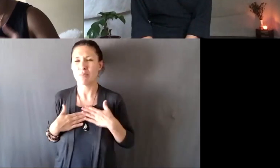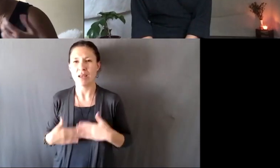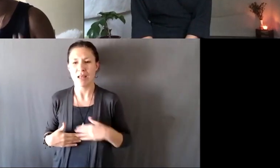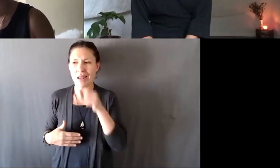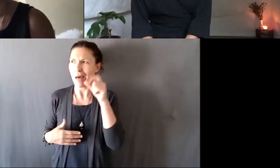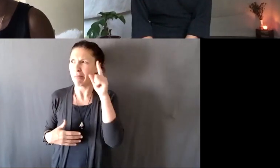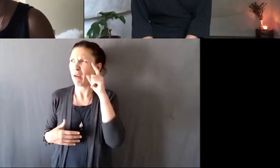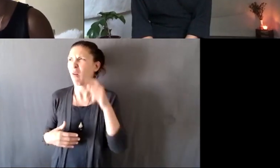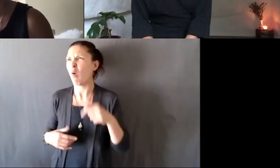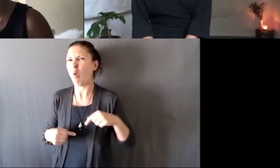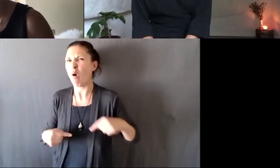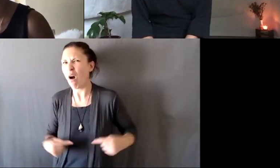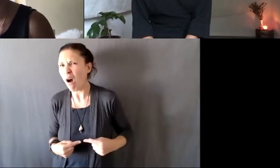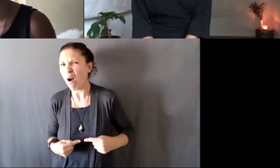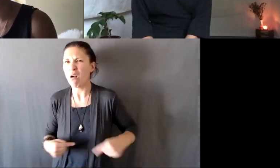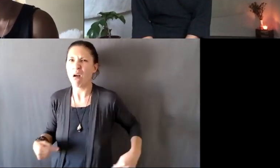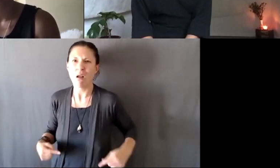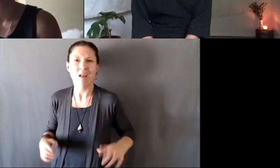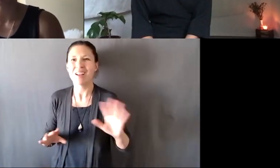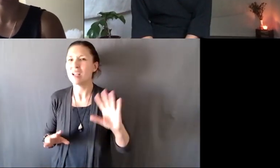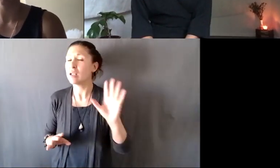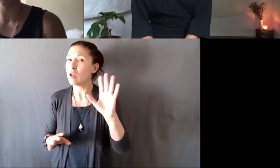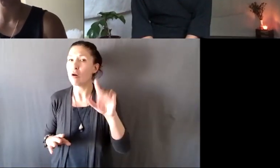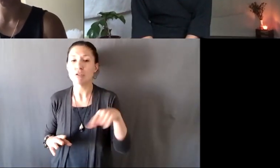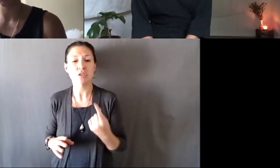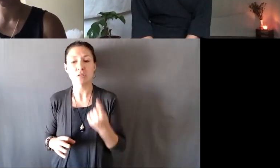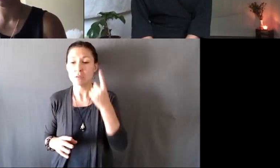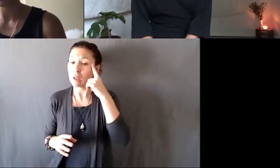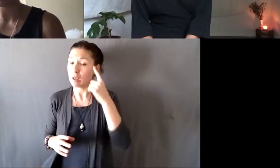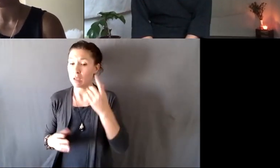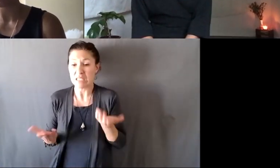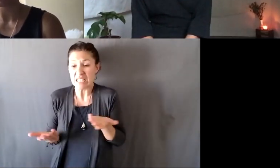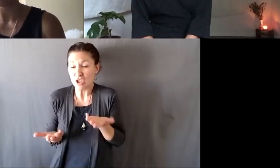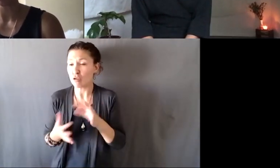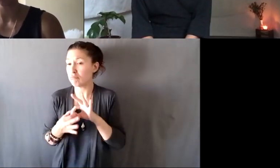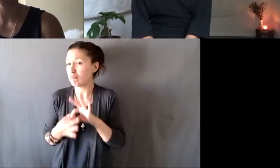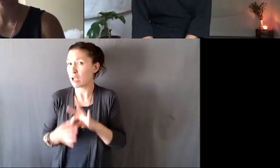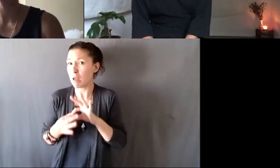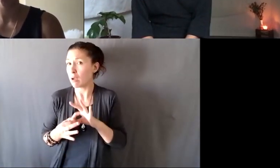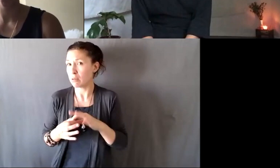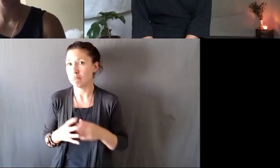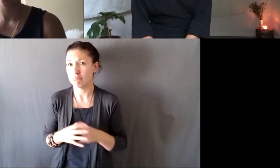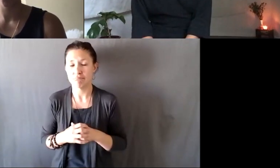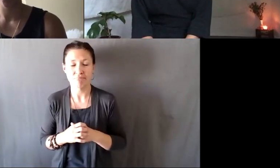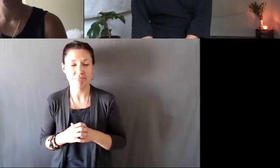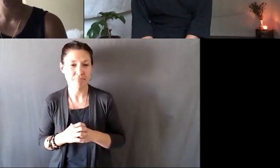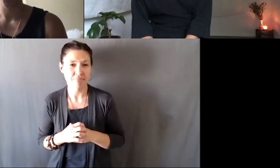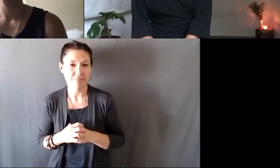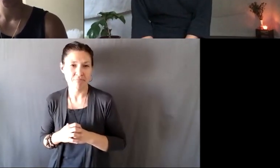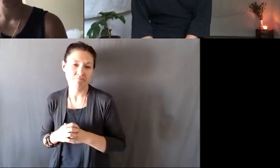that they're always there, and connecting to them is really, it's really cool.